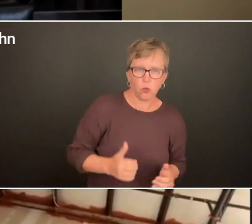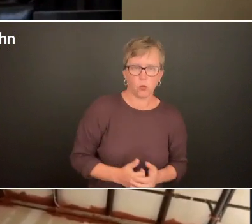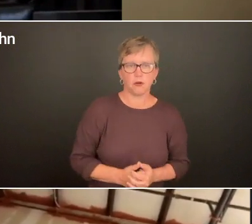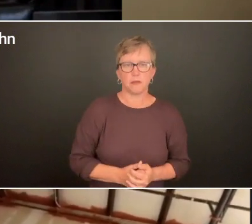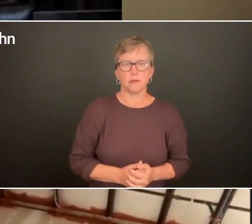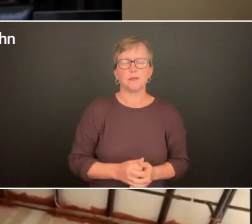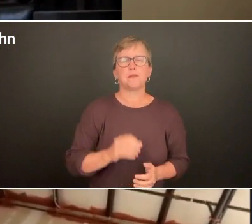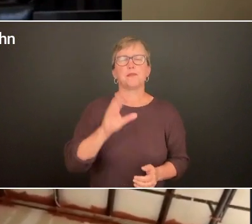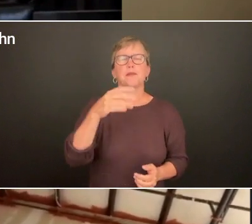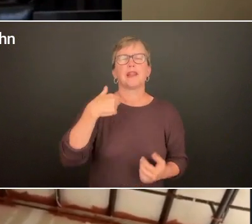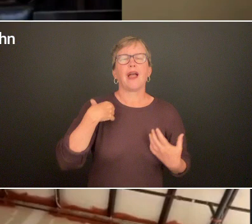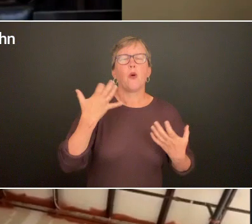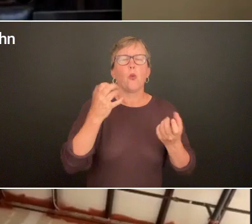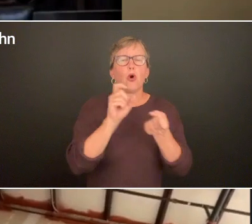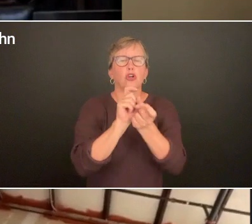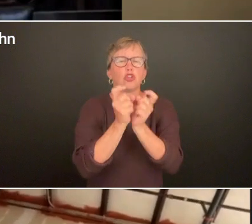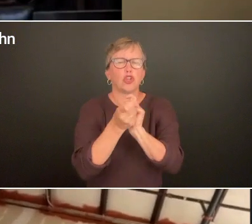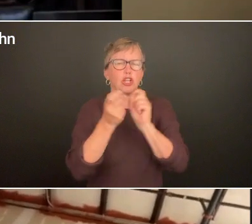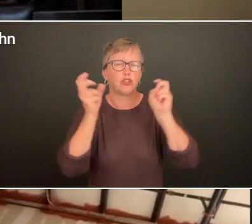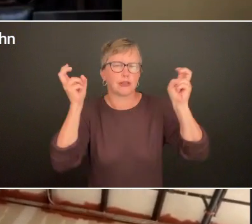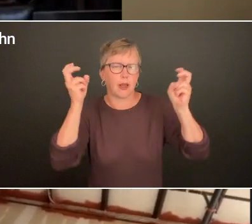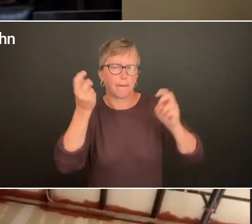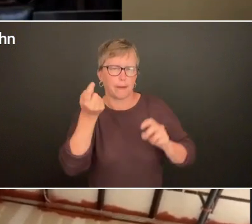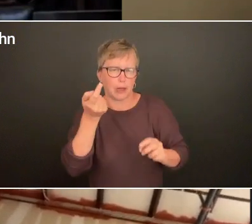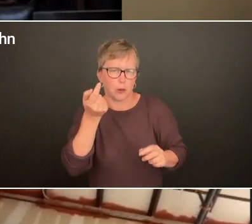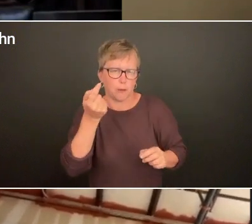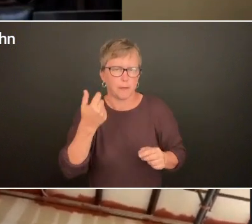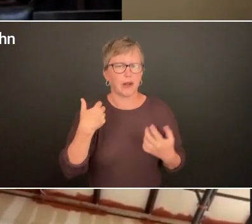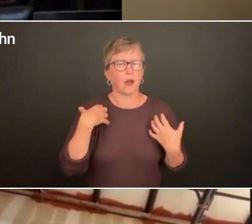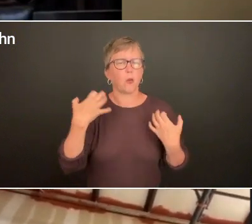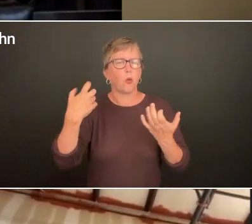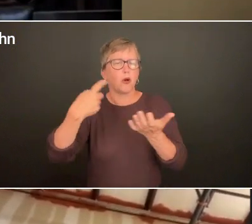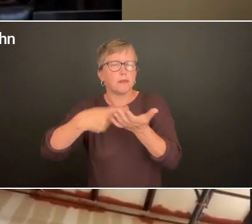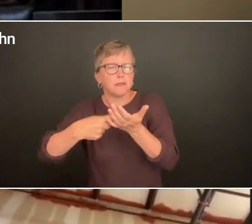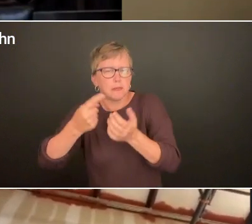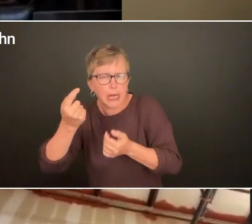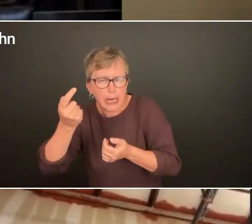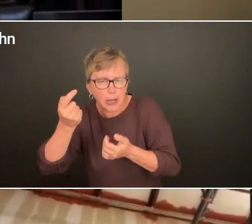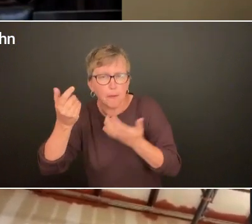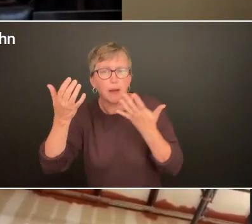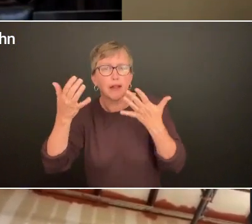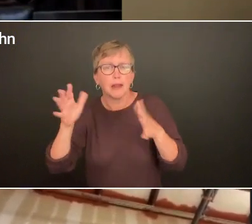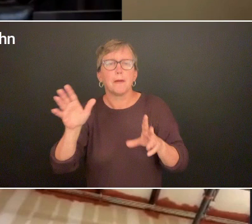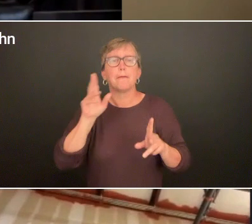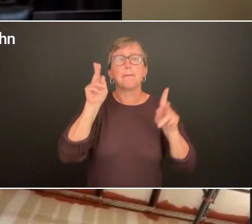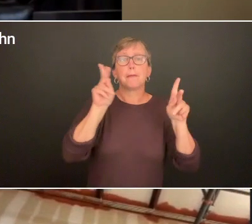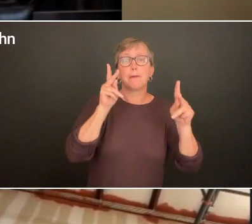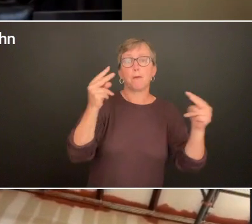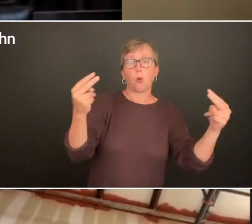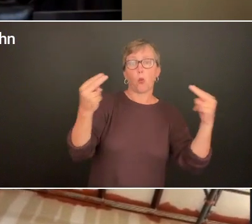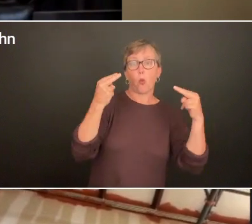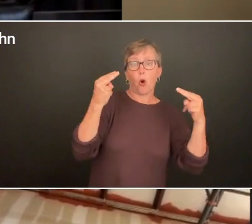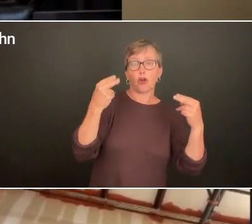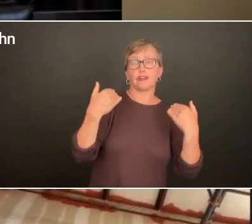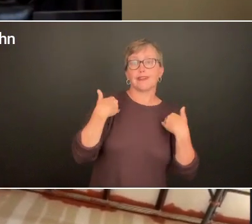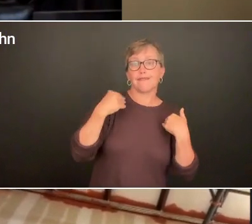in shifting gears a little bit here on, and I wanted to talk for a little bit more, and then we'll maybe address